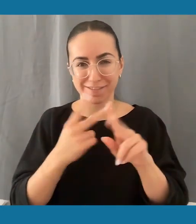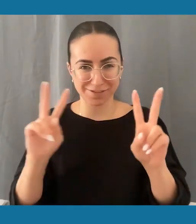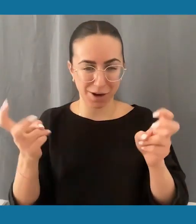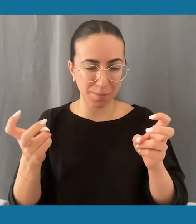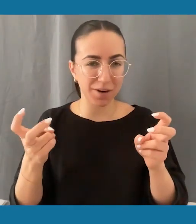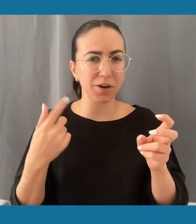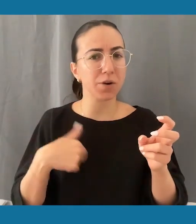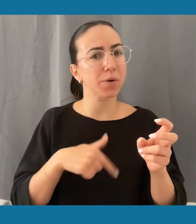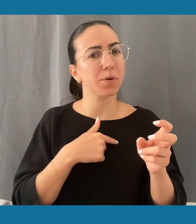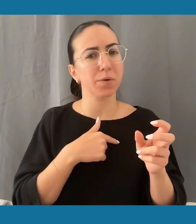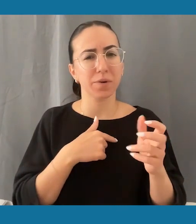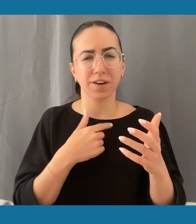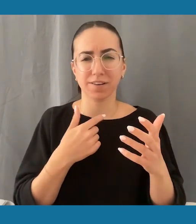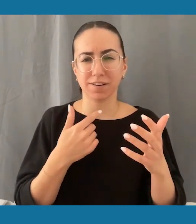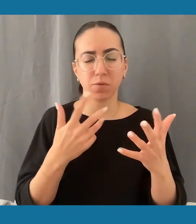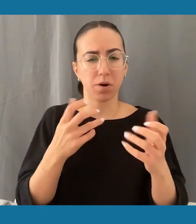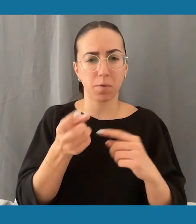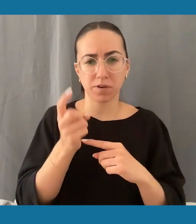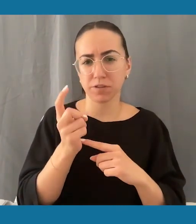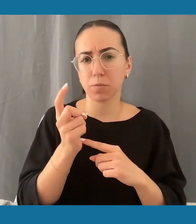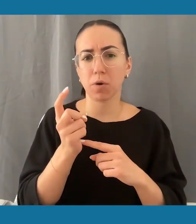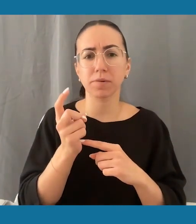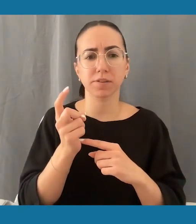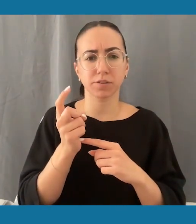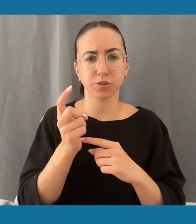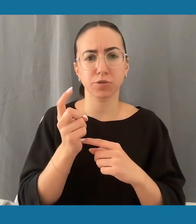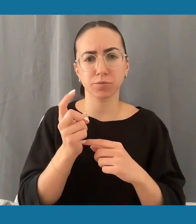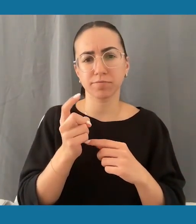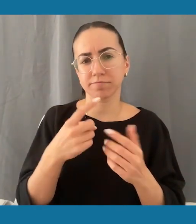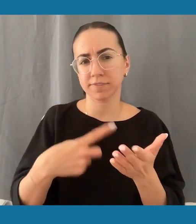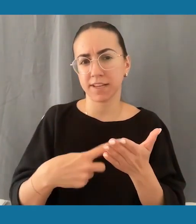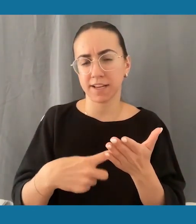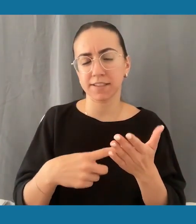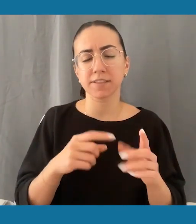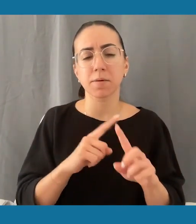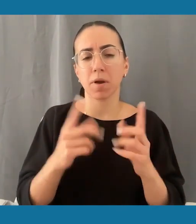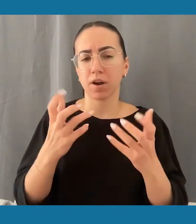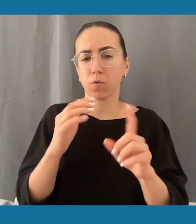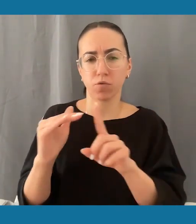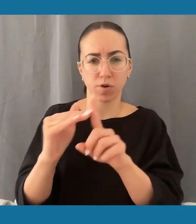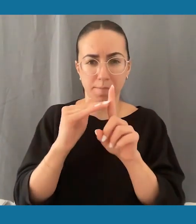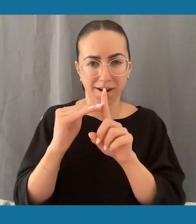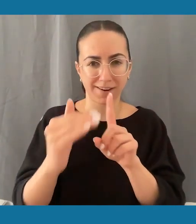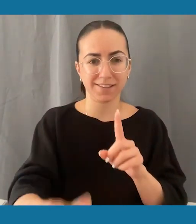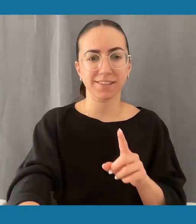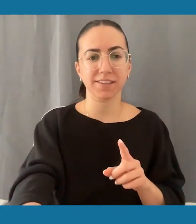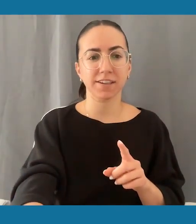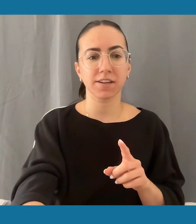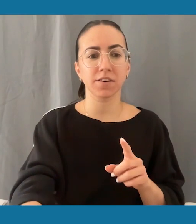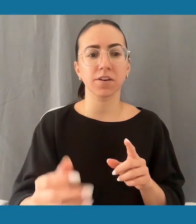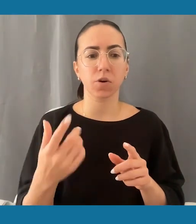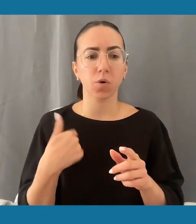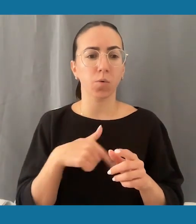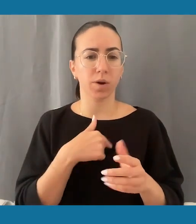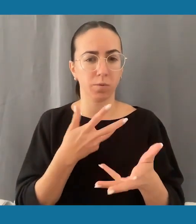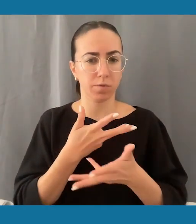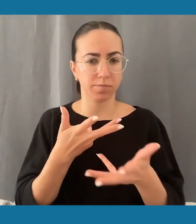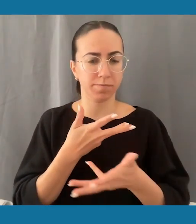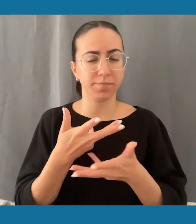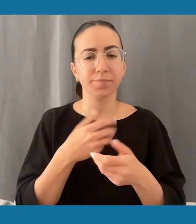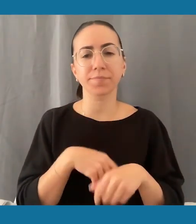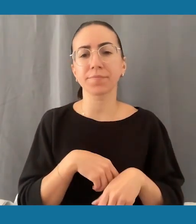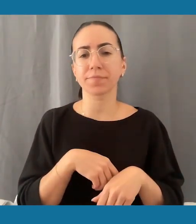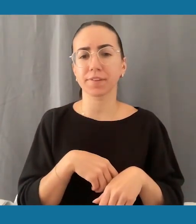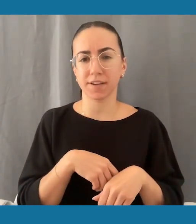of them. But I'll remind all of our viewers that we'll be working behind the scenes to answer all of your questions